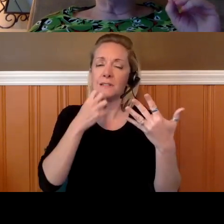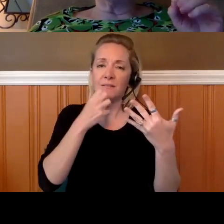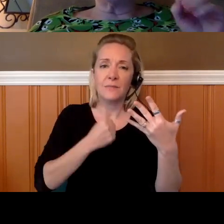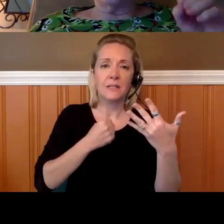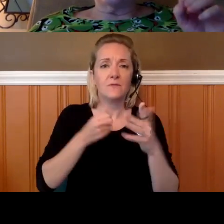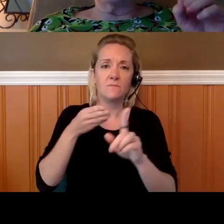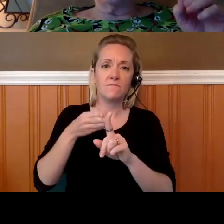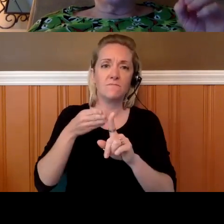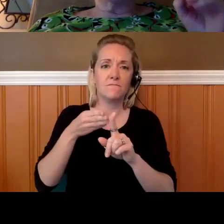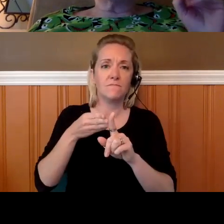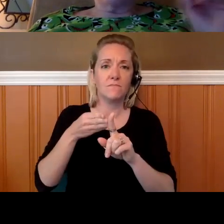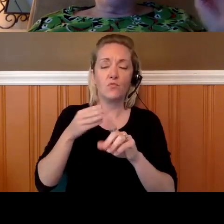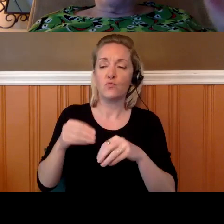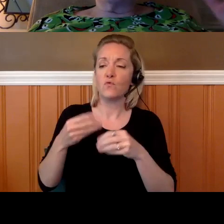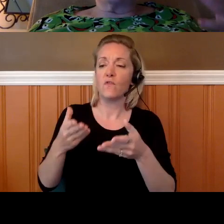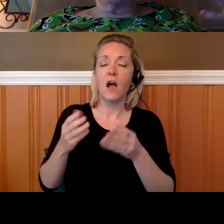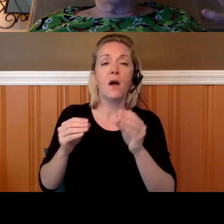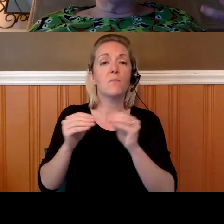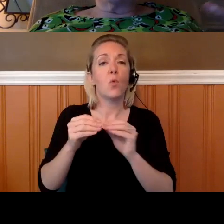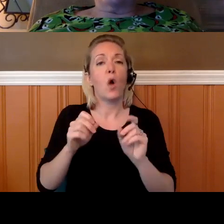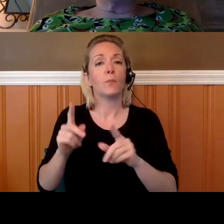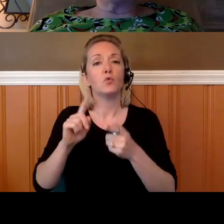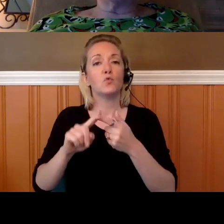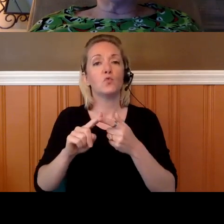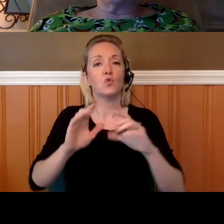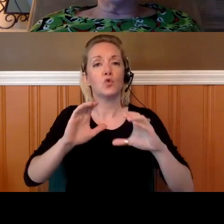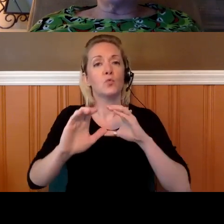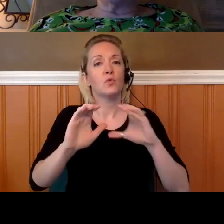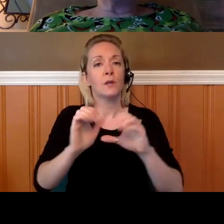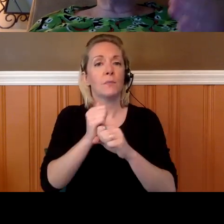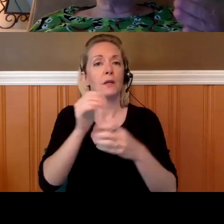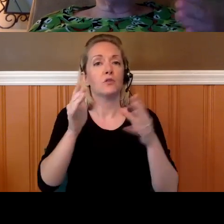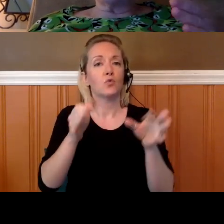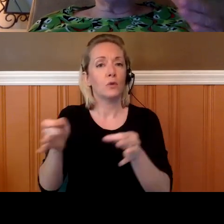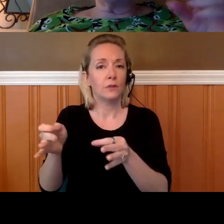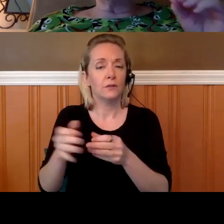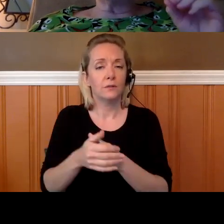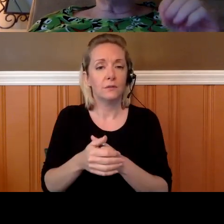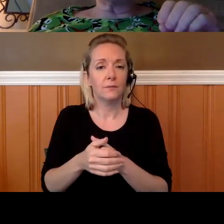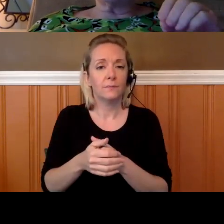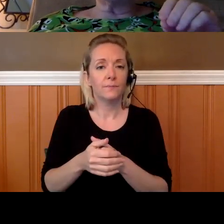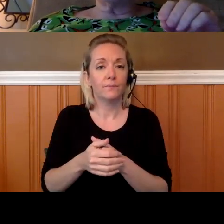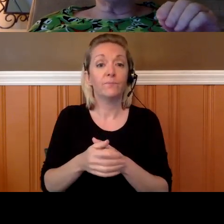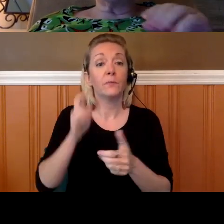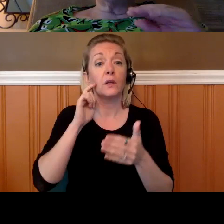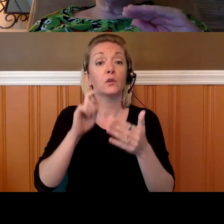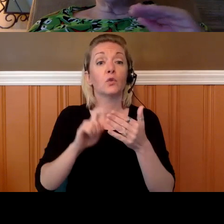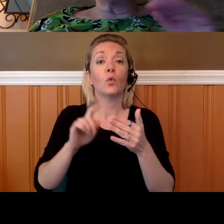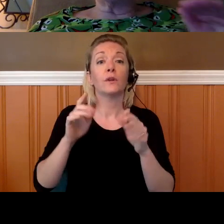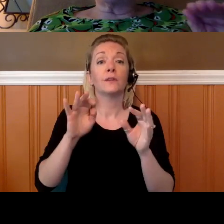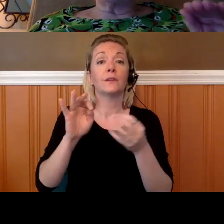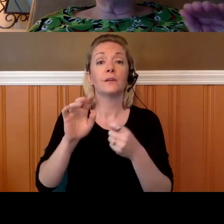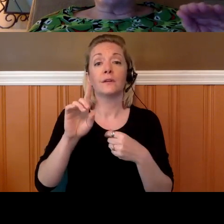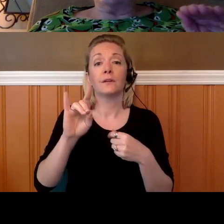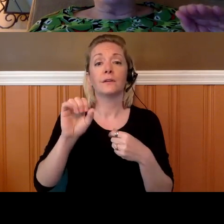this child some opportunity to have some choice. You see right now the distractor that she's using is only